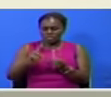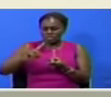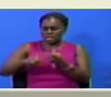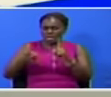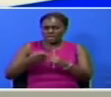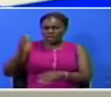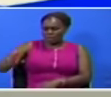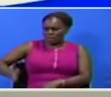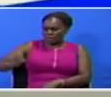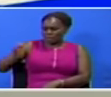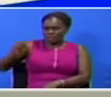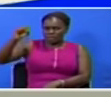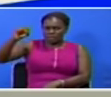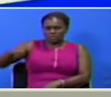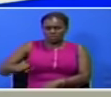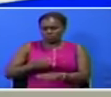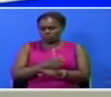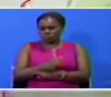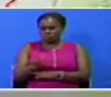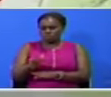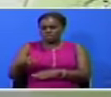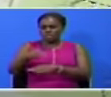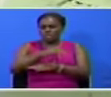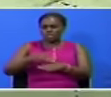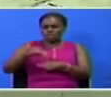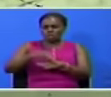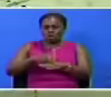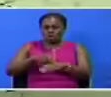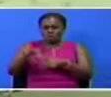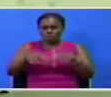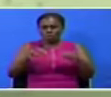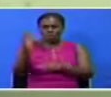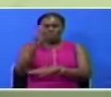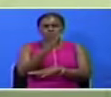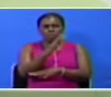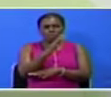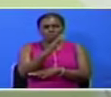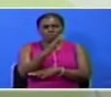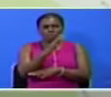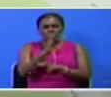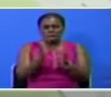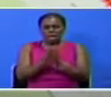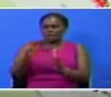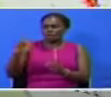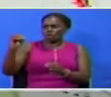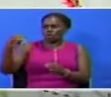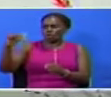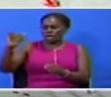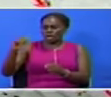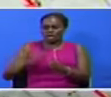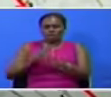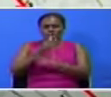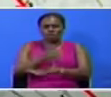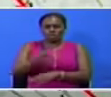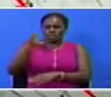will turn southwestwards through the Nairobi National Park, west past Twala and Ongata Rongai towns, then cross